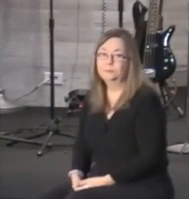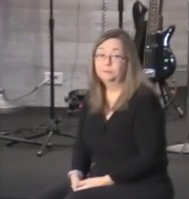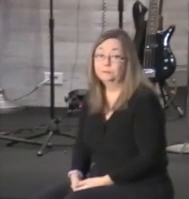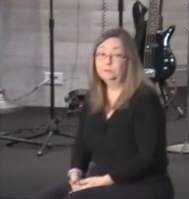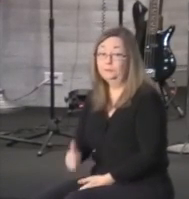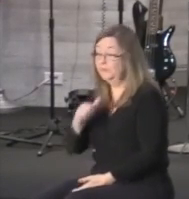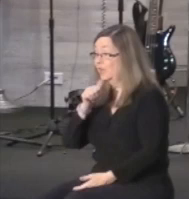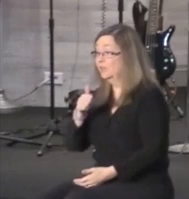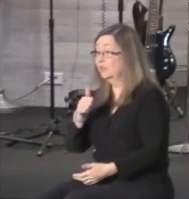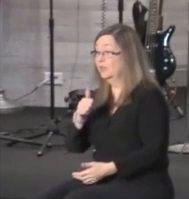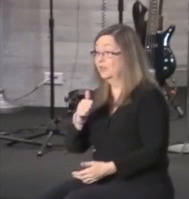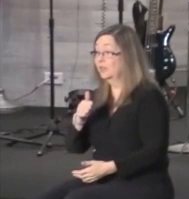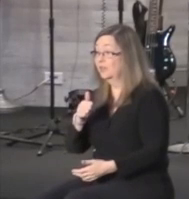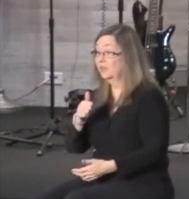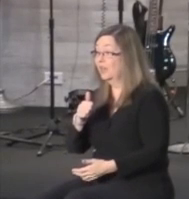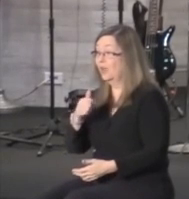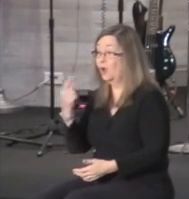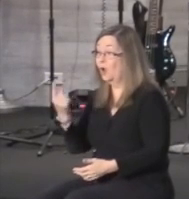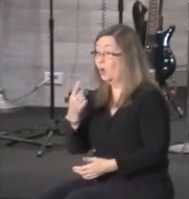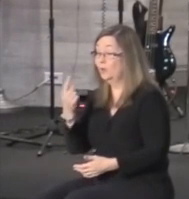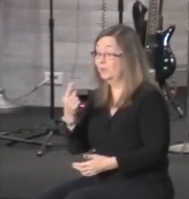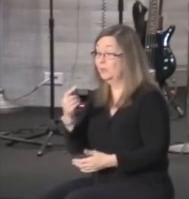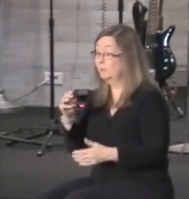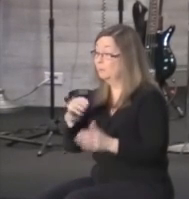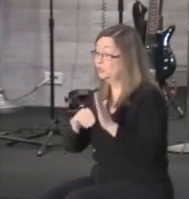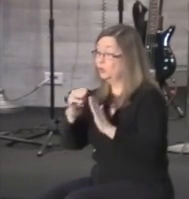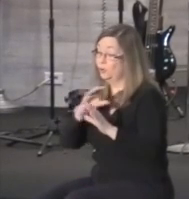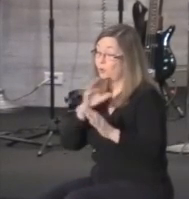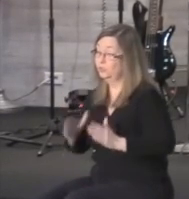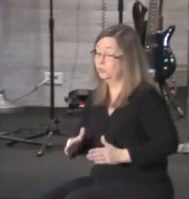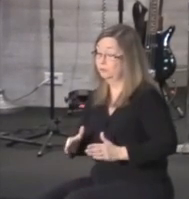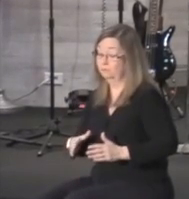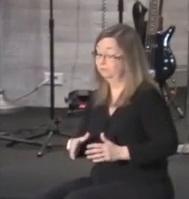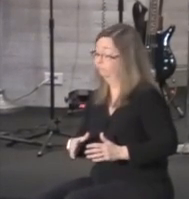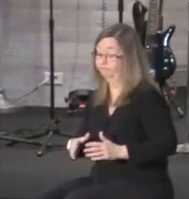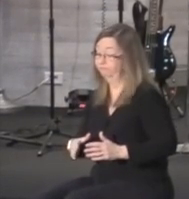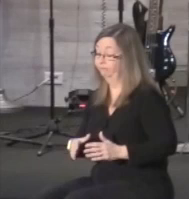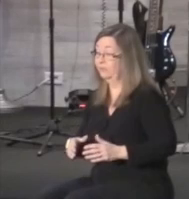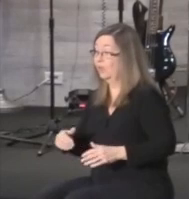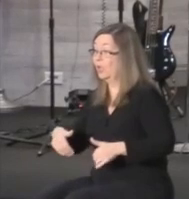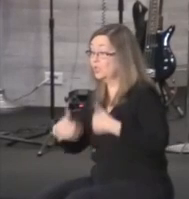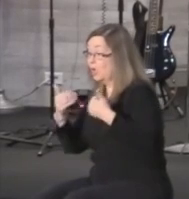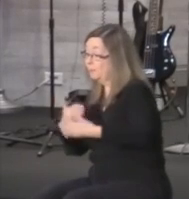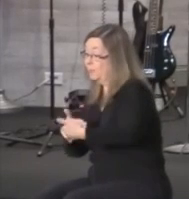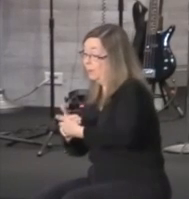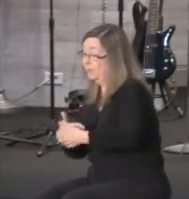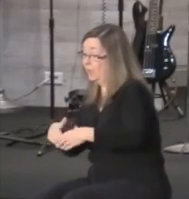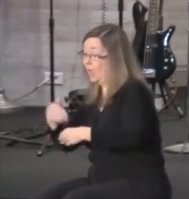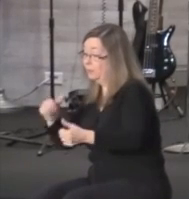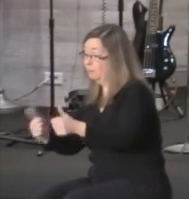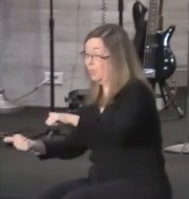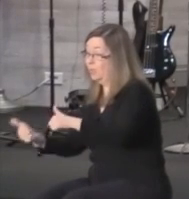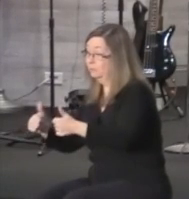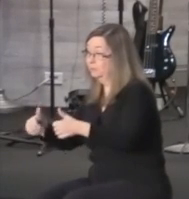I'm not just going to leave it on the mature Christians. Over here, the young babe. When the young babe comes out of the baptistry,